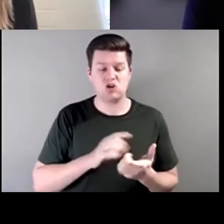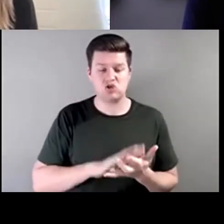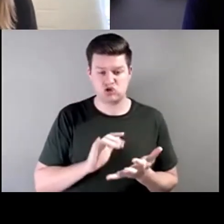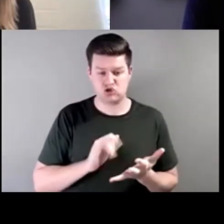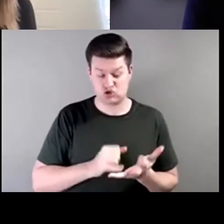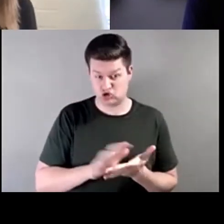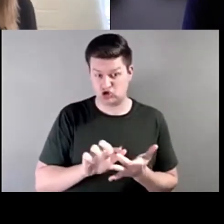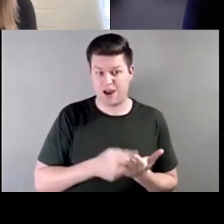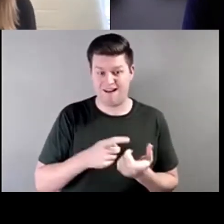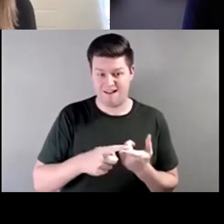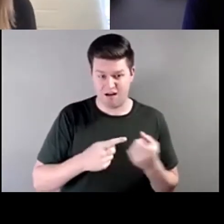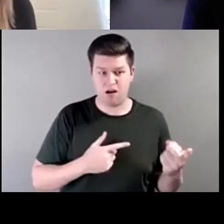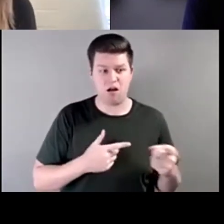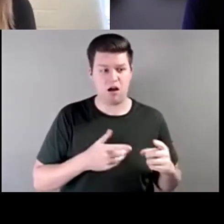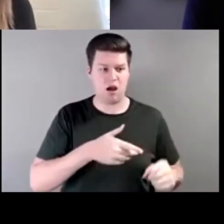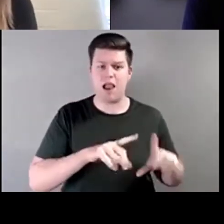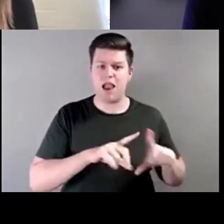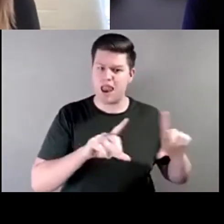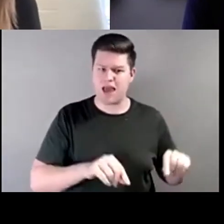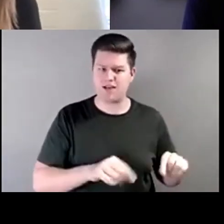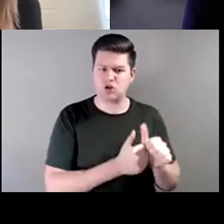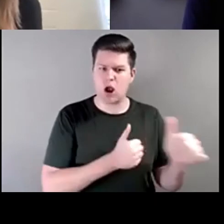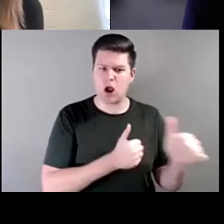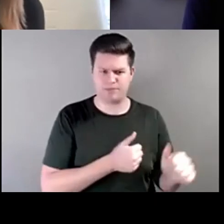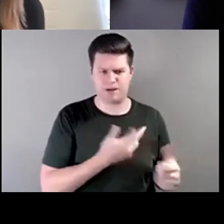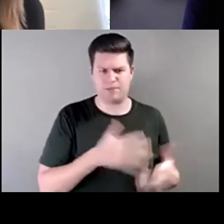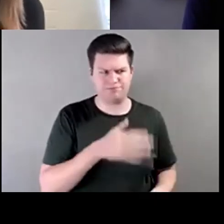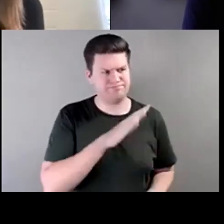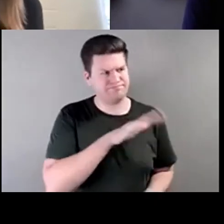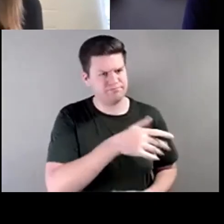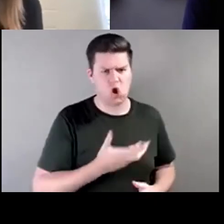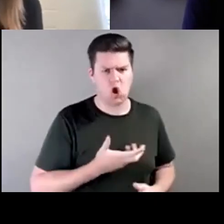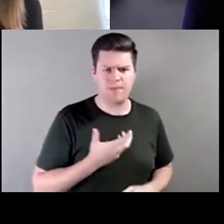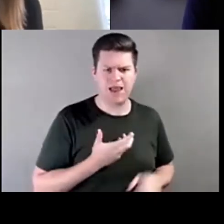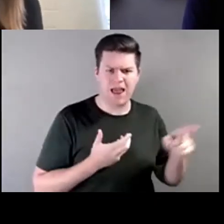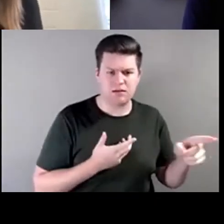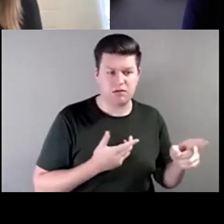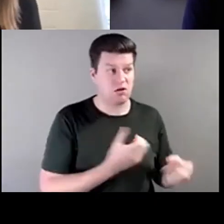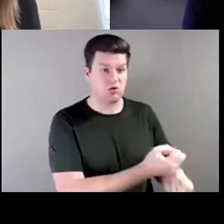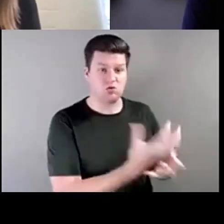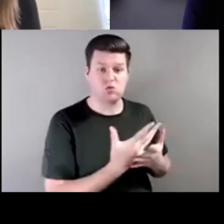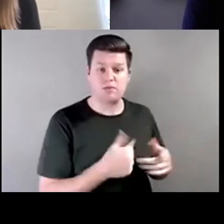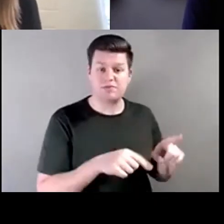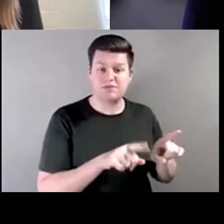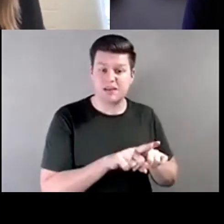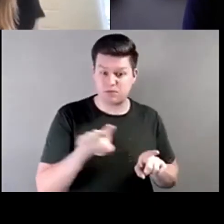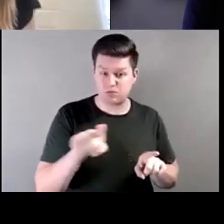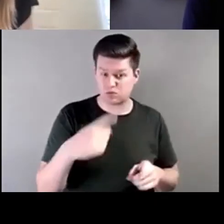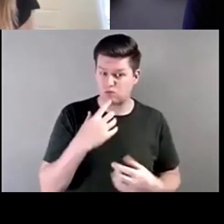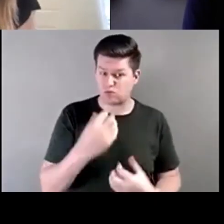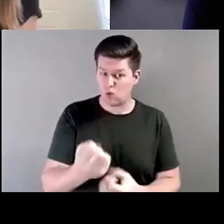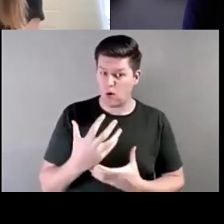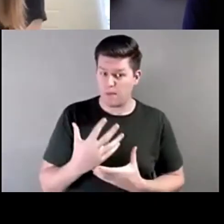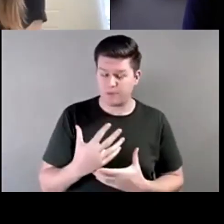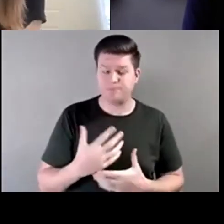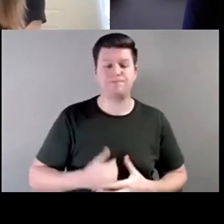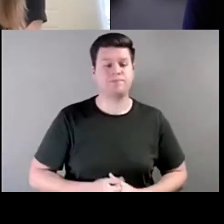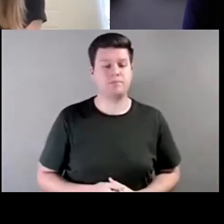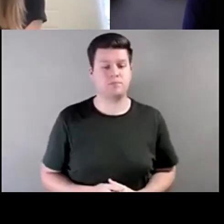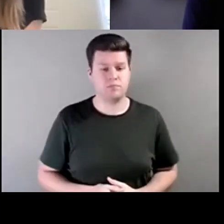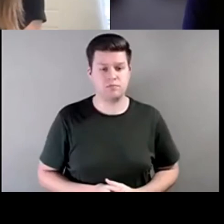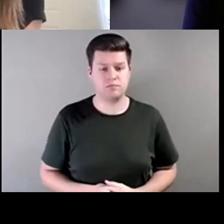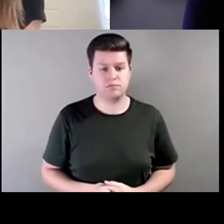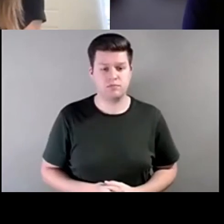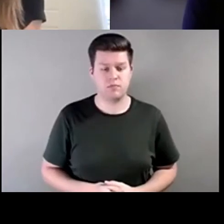telling them what I've just told you, and they basically said the same thing. But in regards to proof of age, I